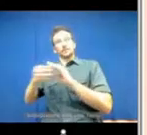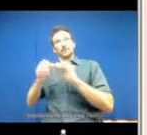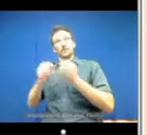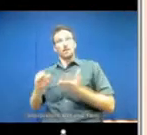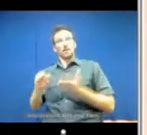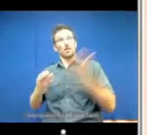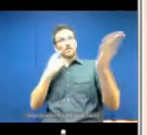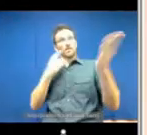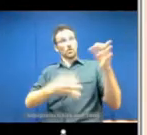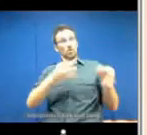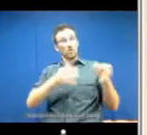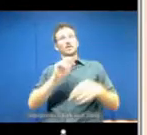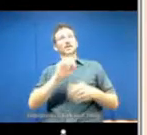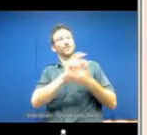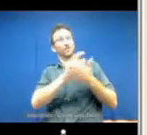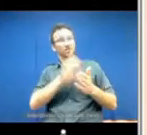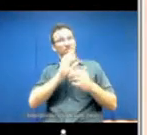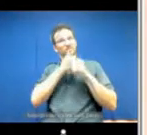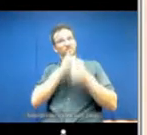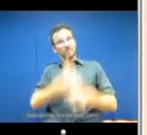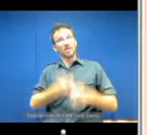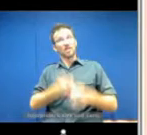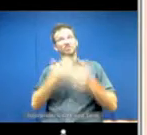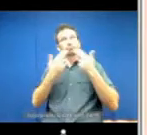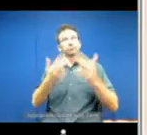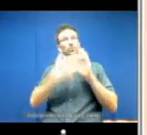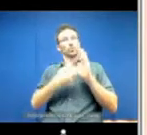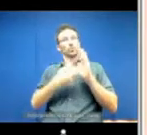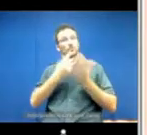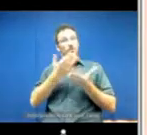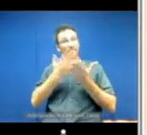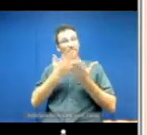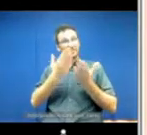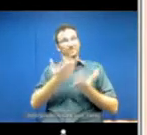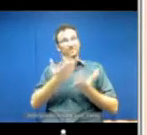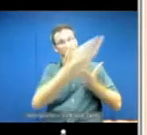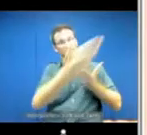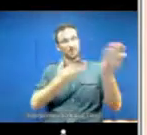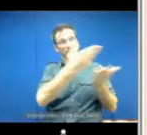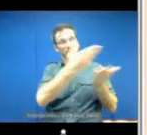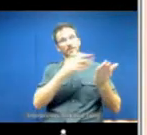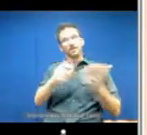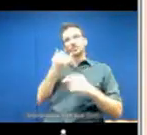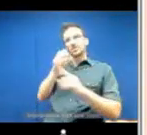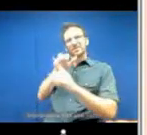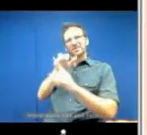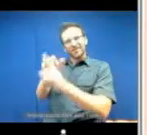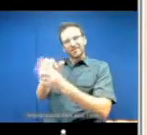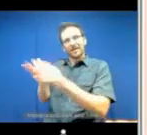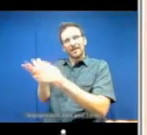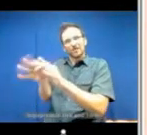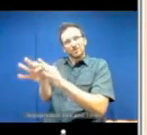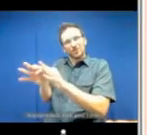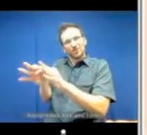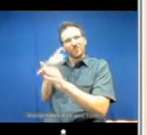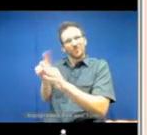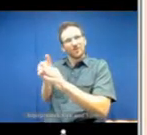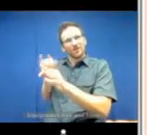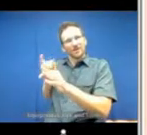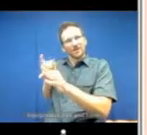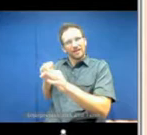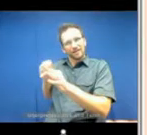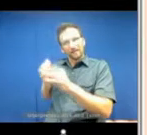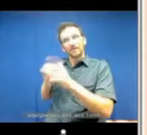need to call the interpreter from the IME to authenticate in order for the doctor to give an